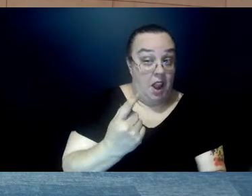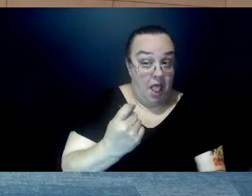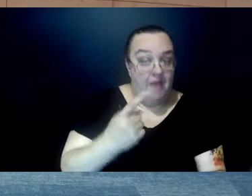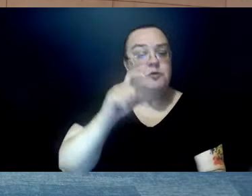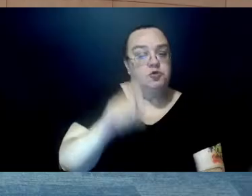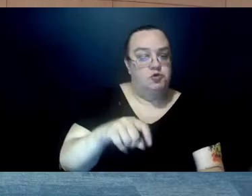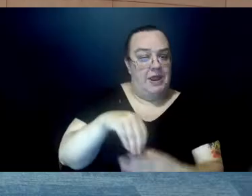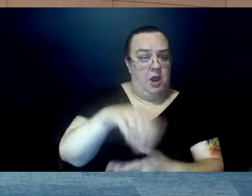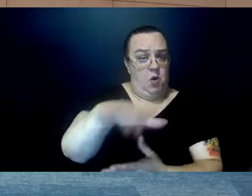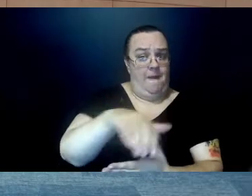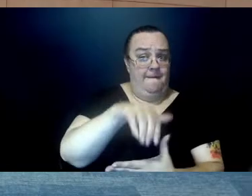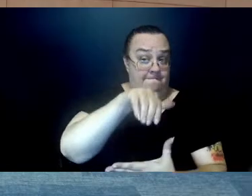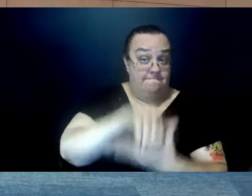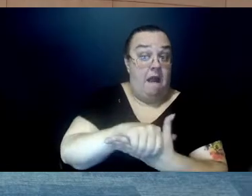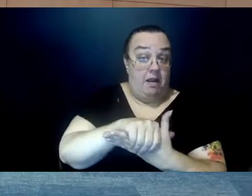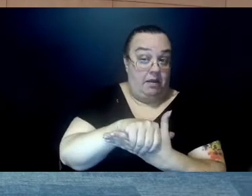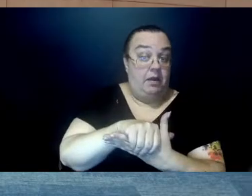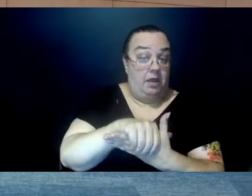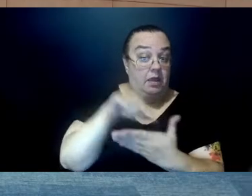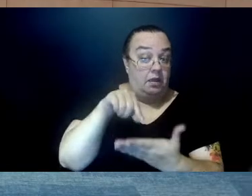packet.